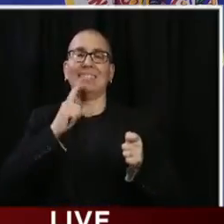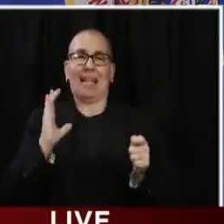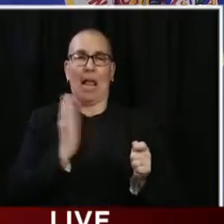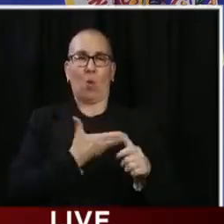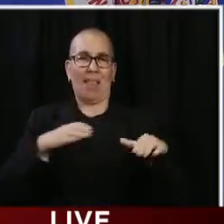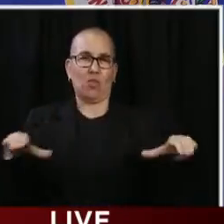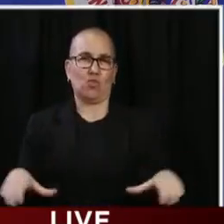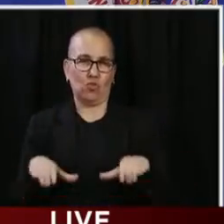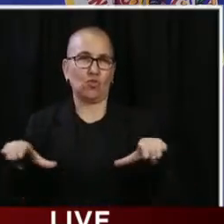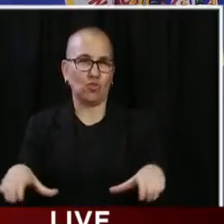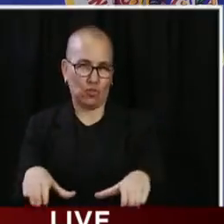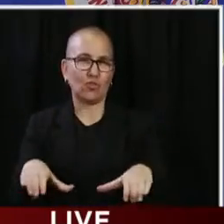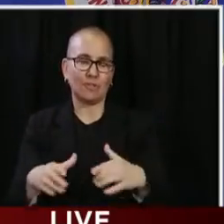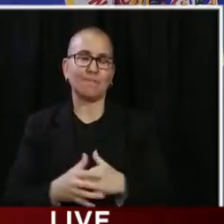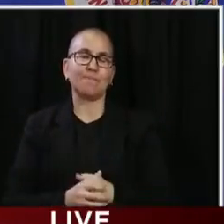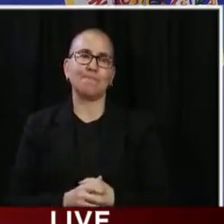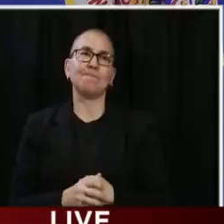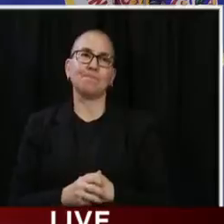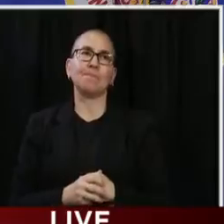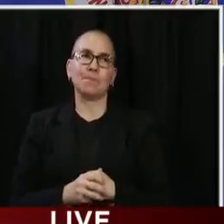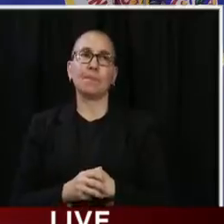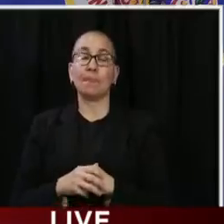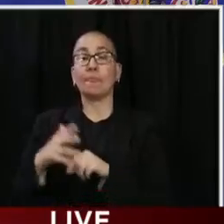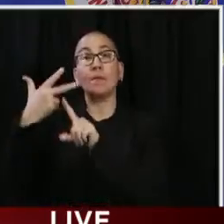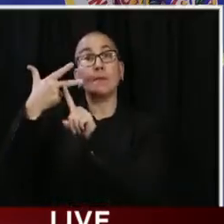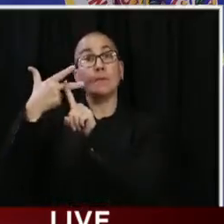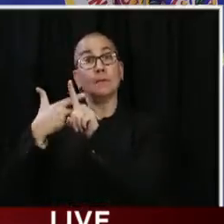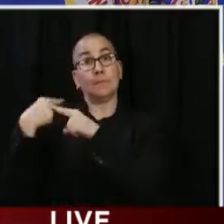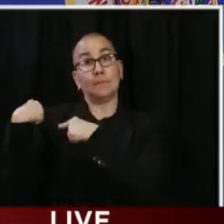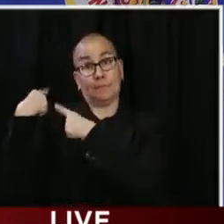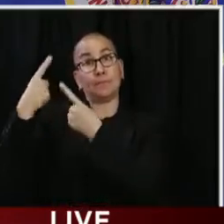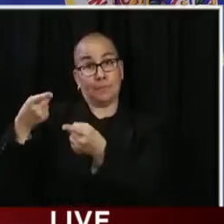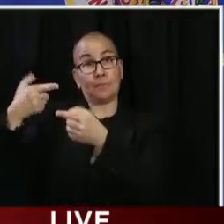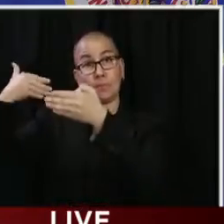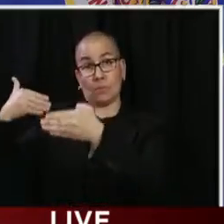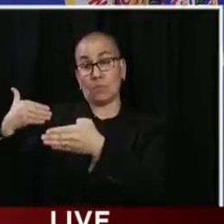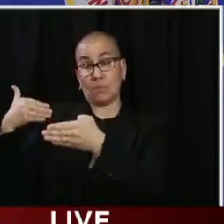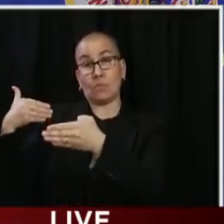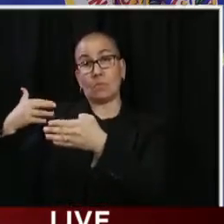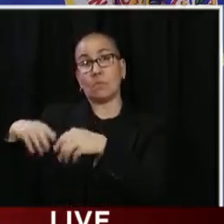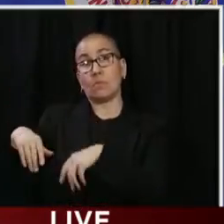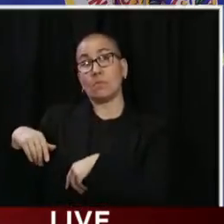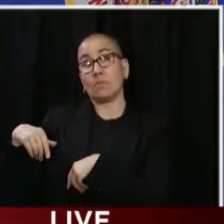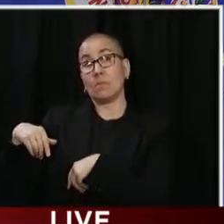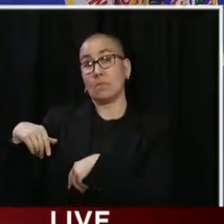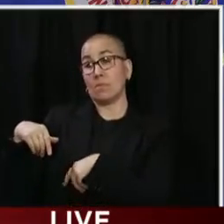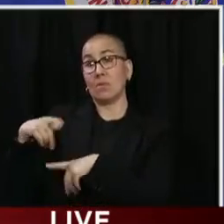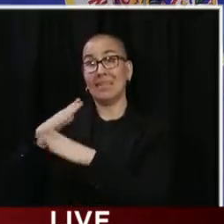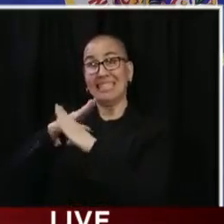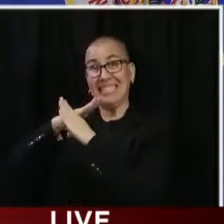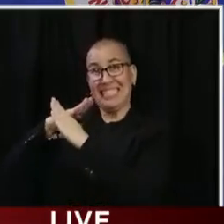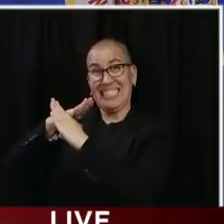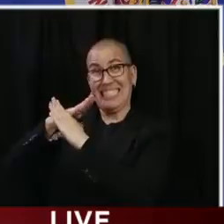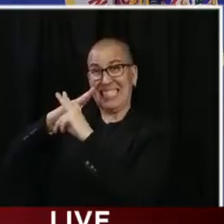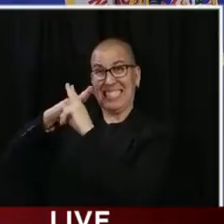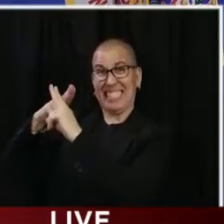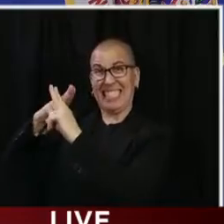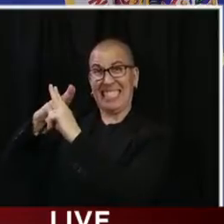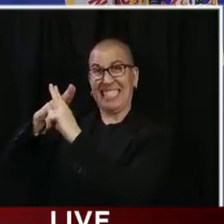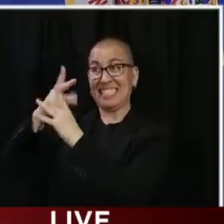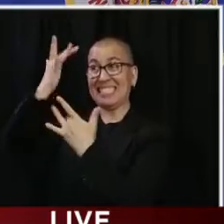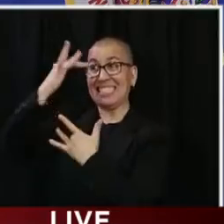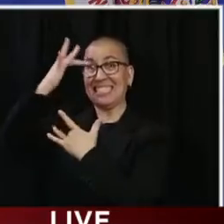sure that those who will get sick, and they will get sick because we have no therapeutics and no vaccine, that when they do get sick, they have the capacity